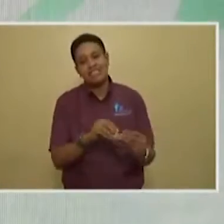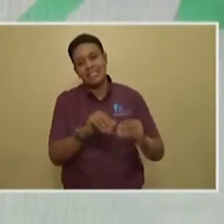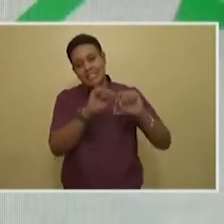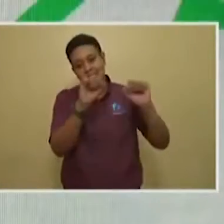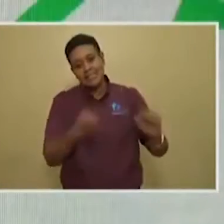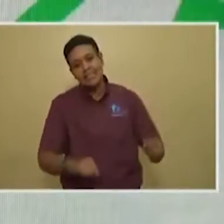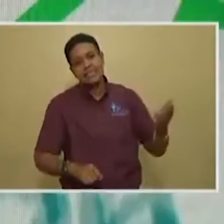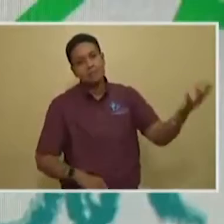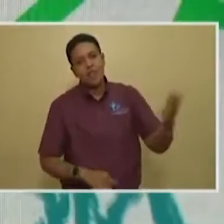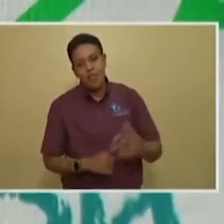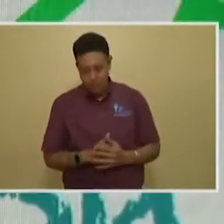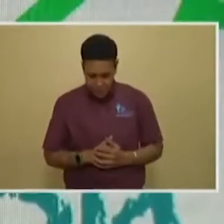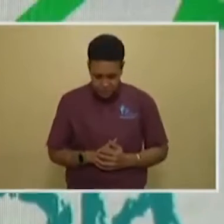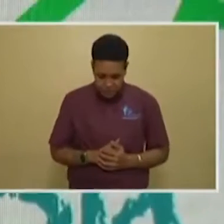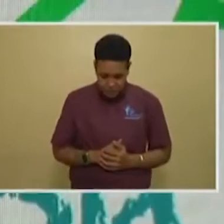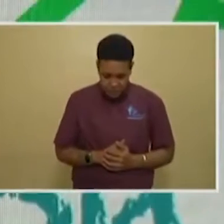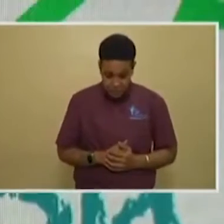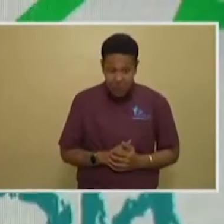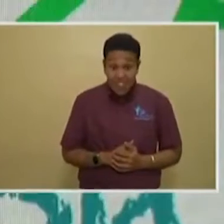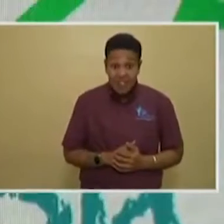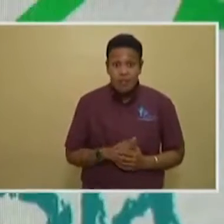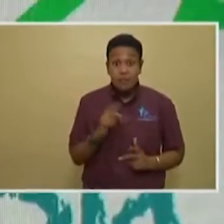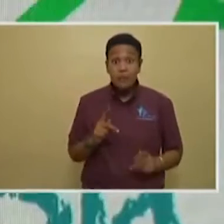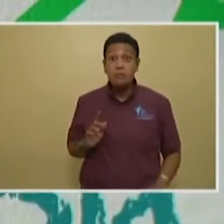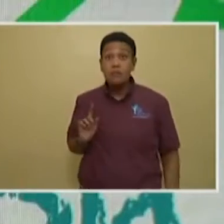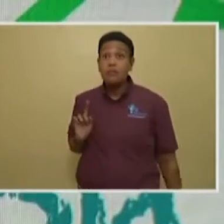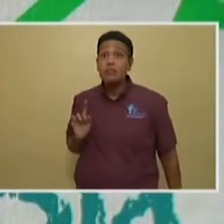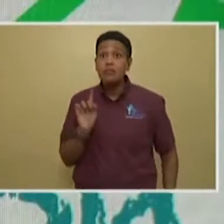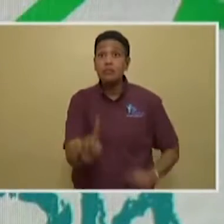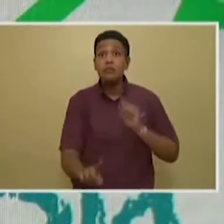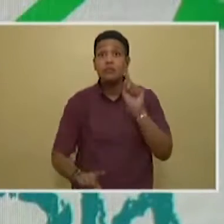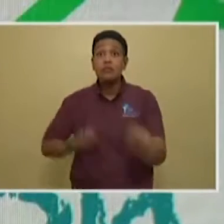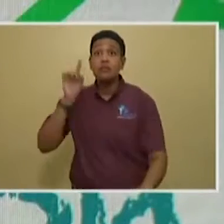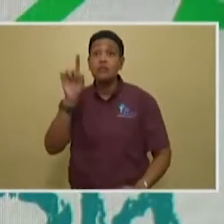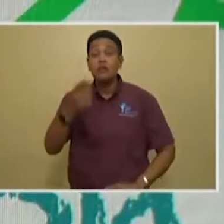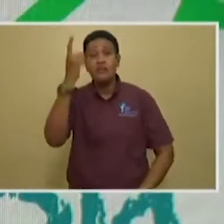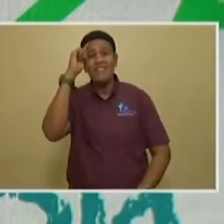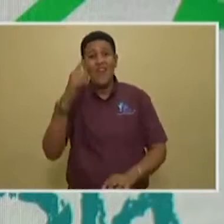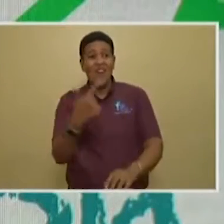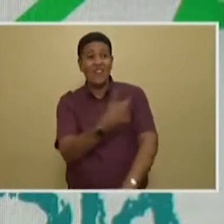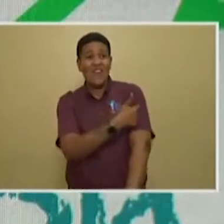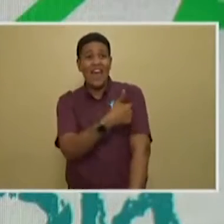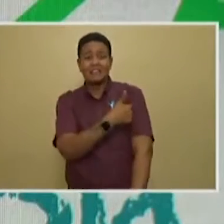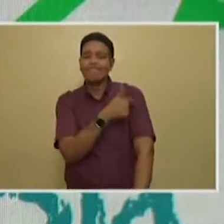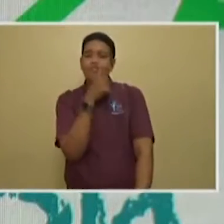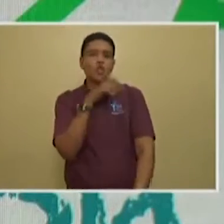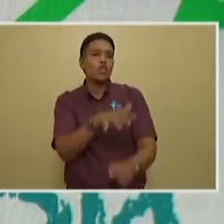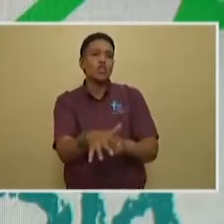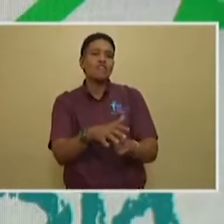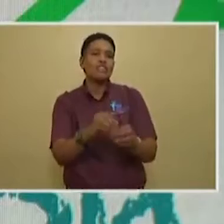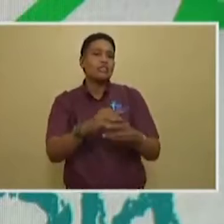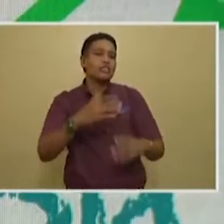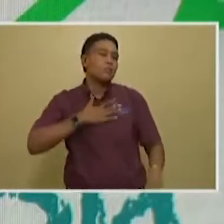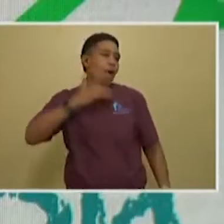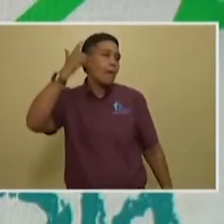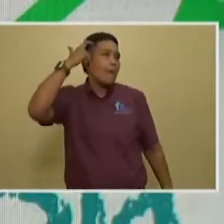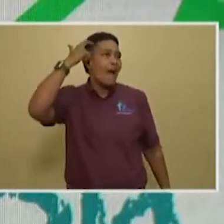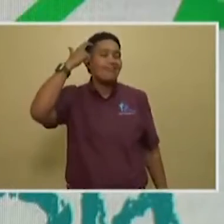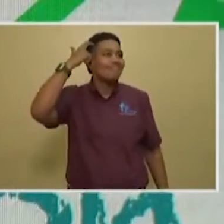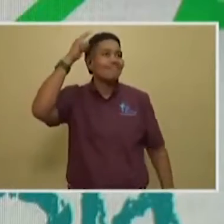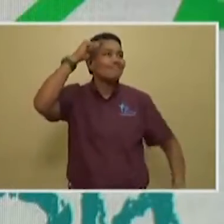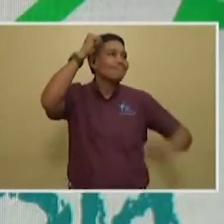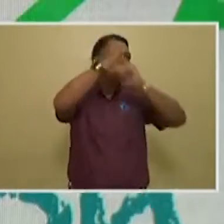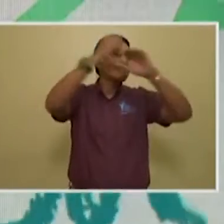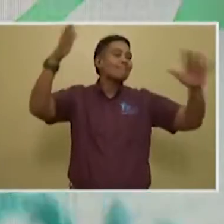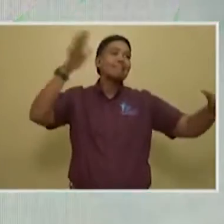system. The level of take-up is not sufficient in my mind to